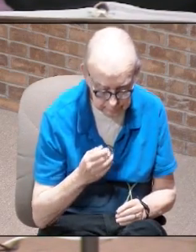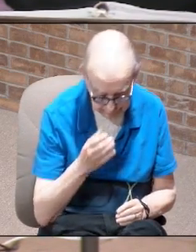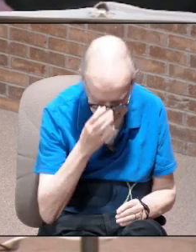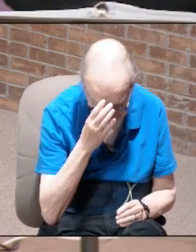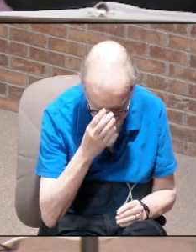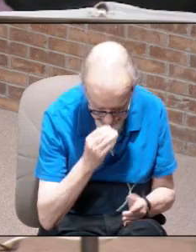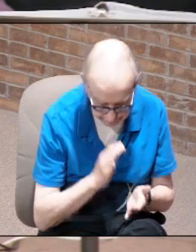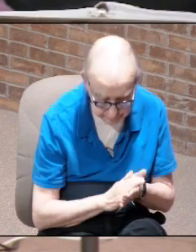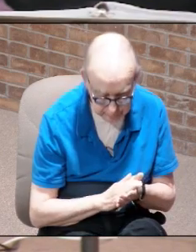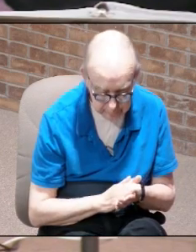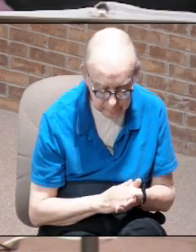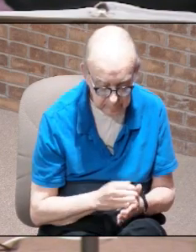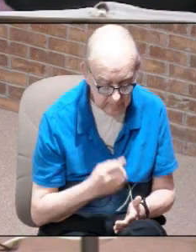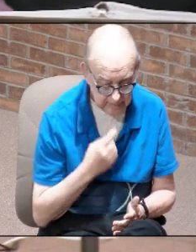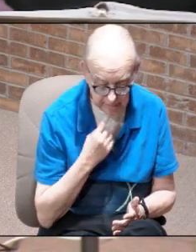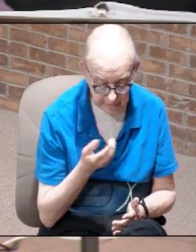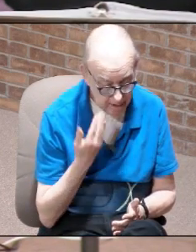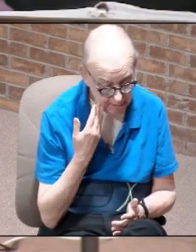clue, but God knows.